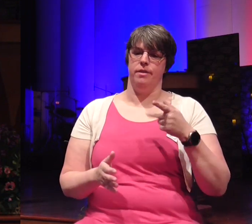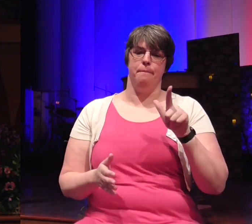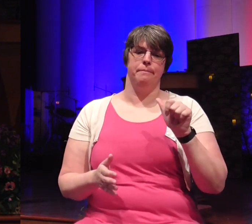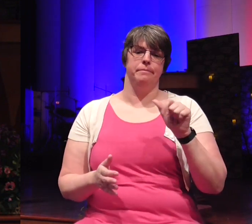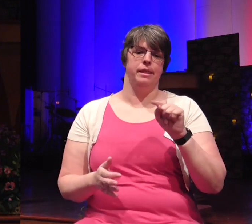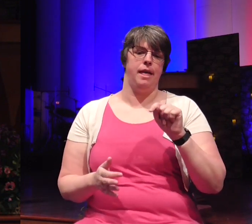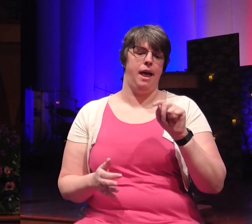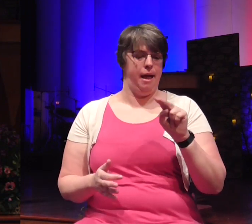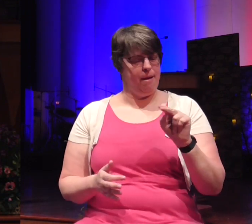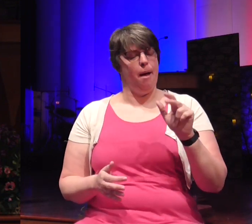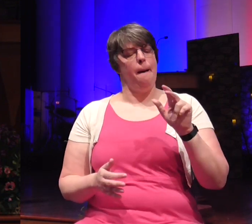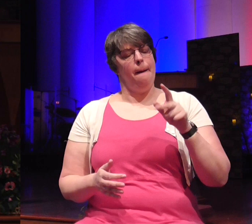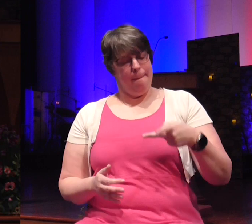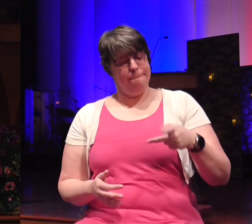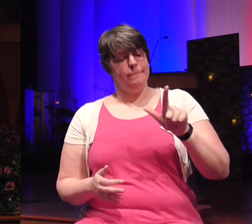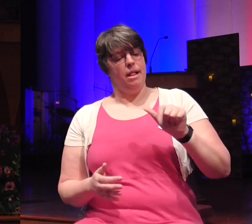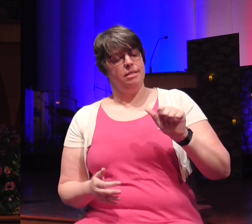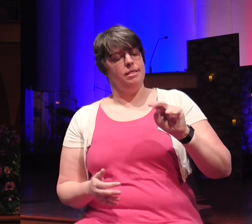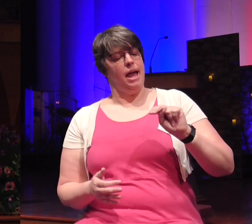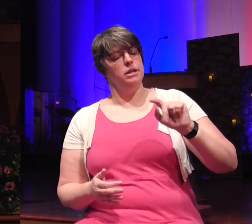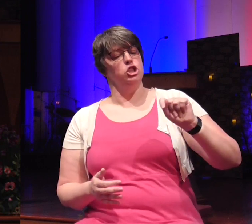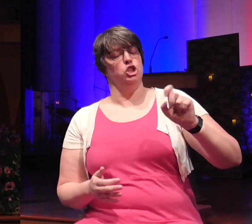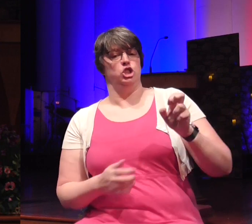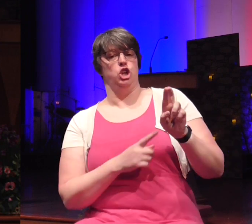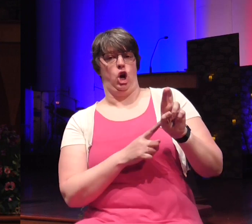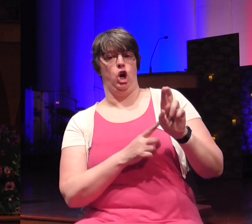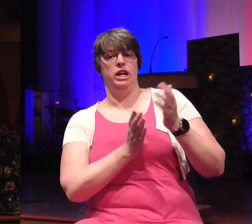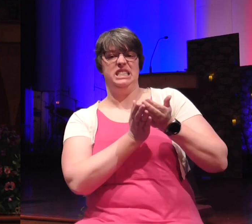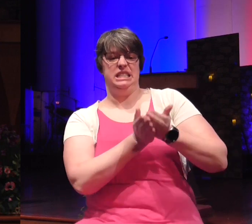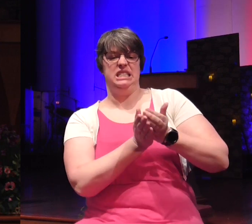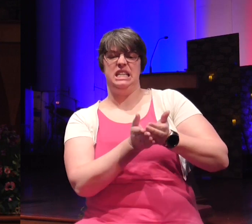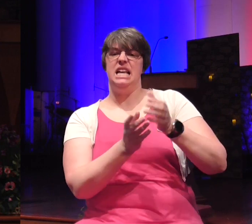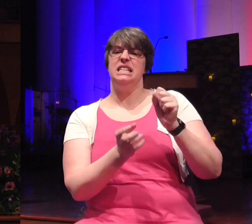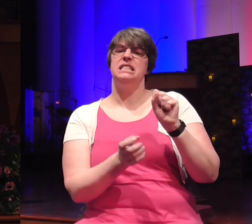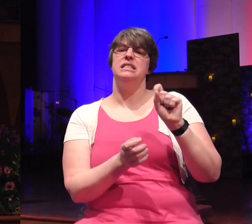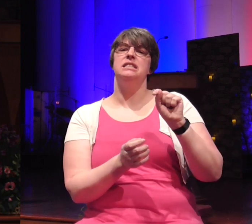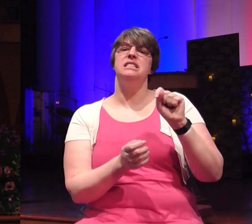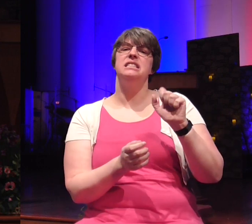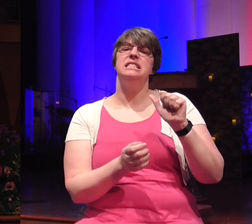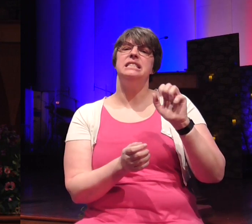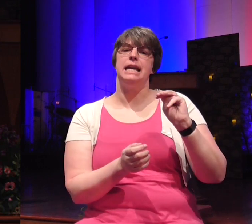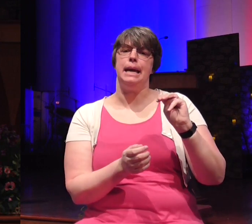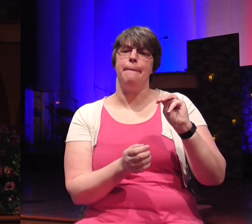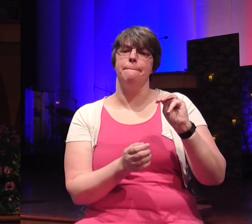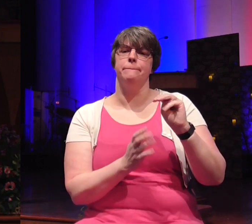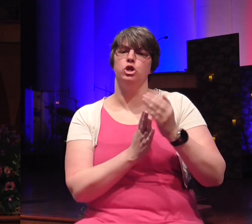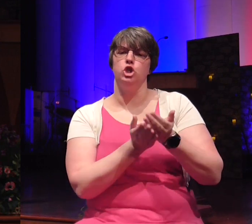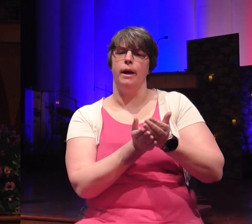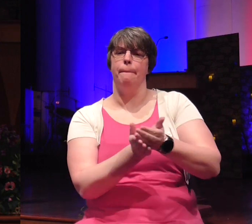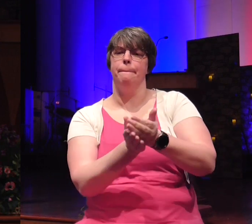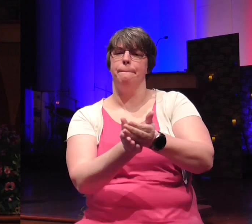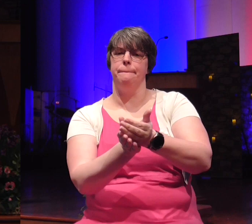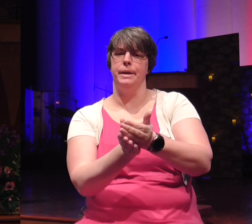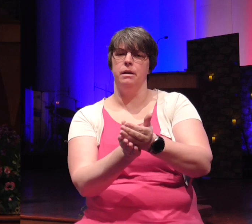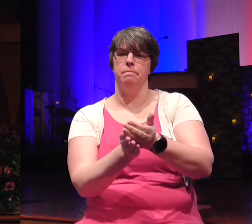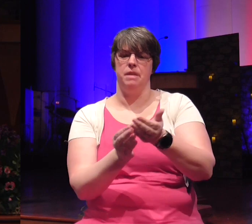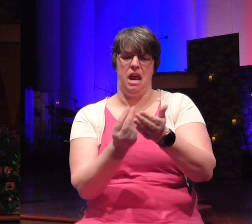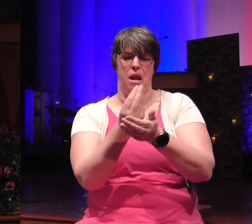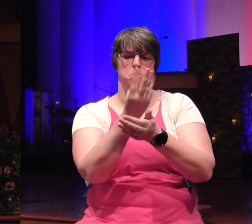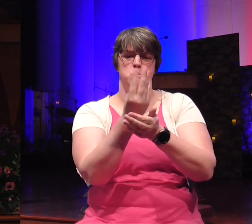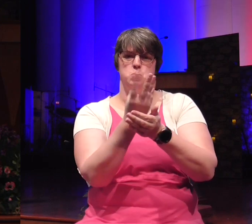steamship. Now, he had a burning desire in his heart of hearts to escape